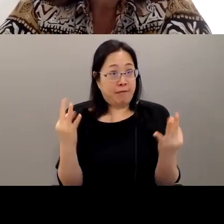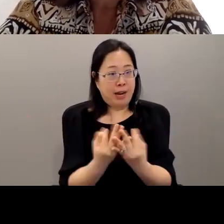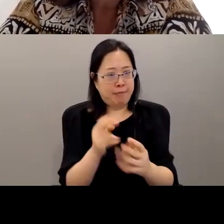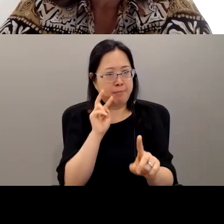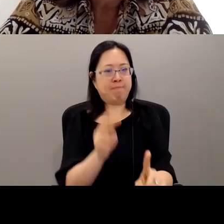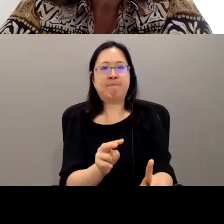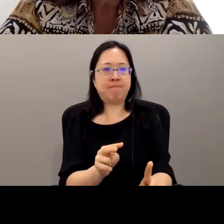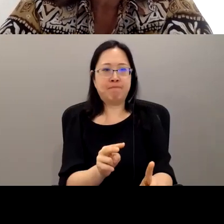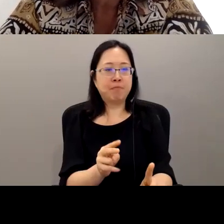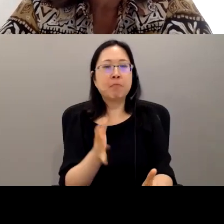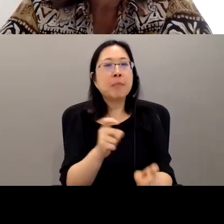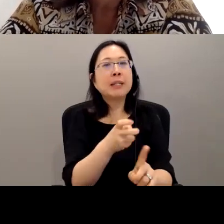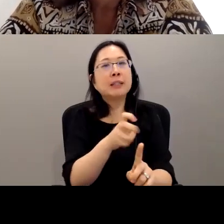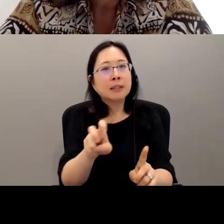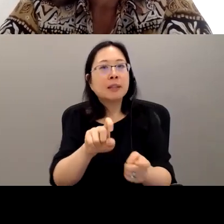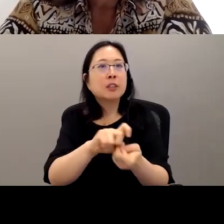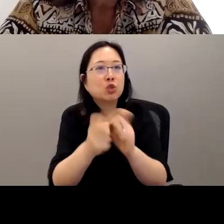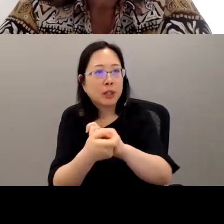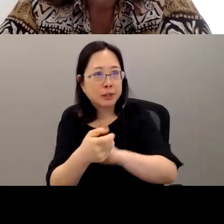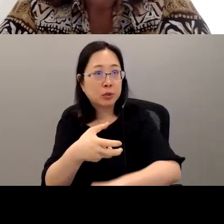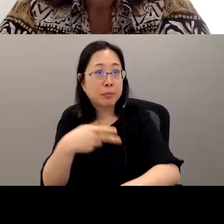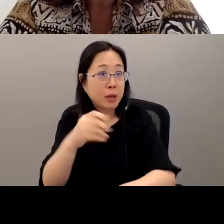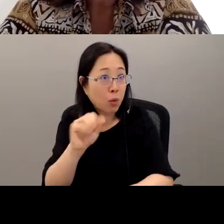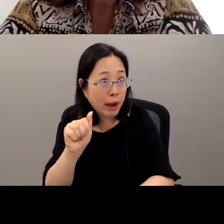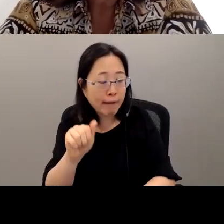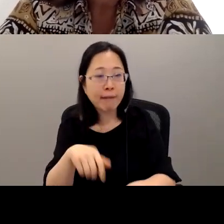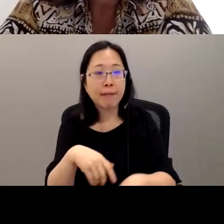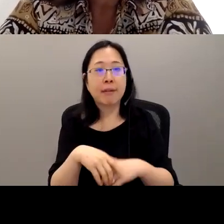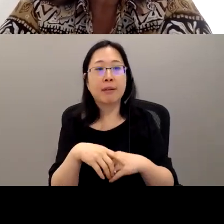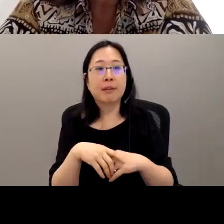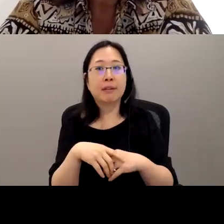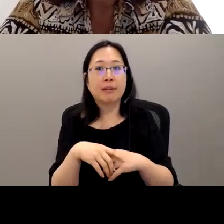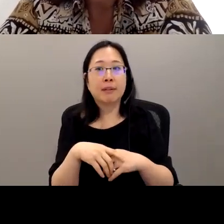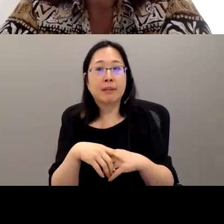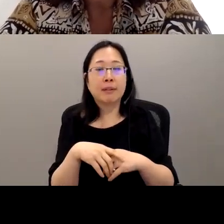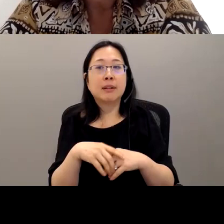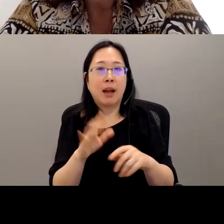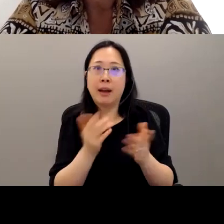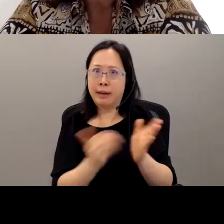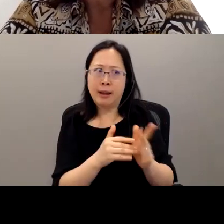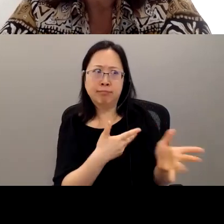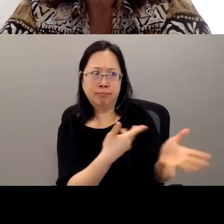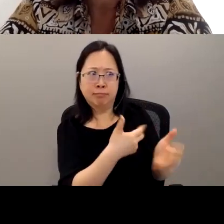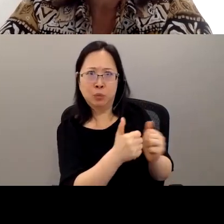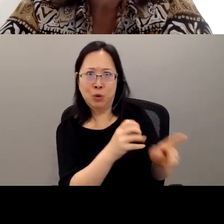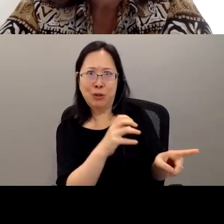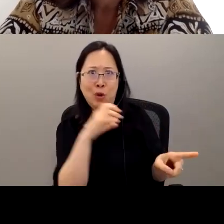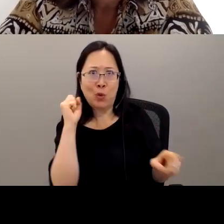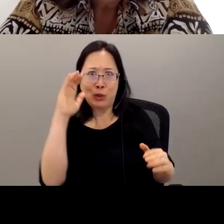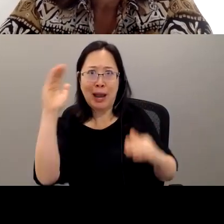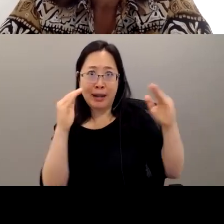changing the power of attorney, obviously speaking to the older adult. If they